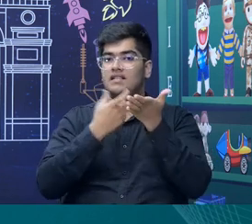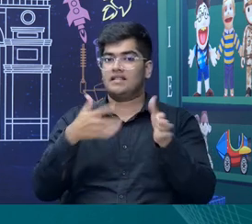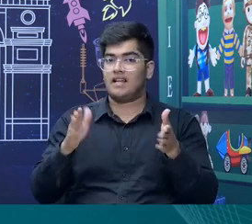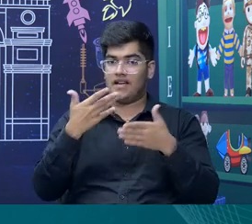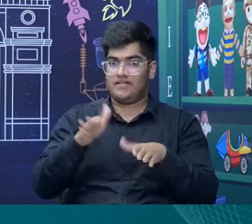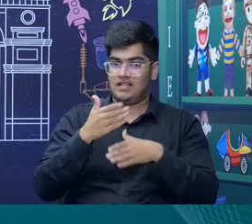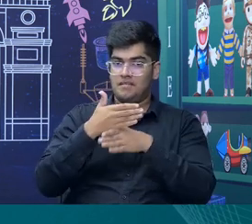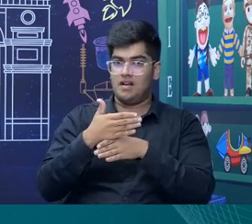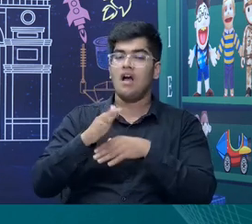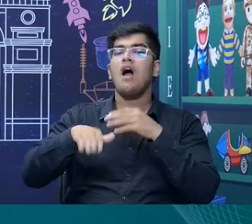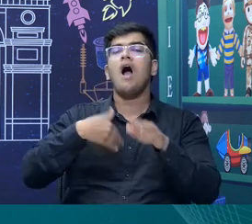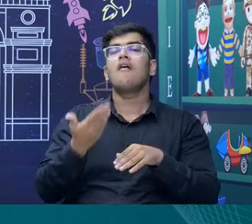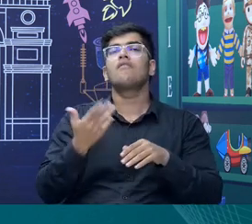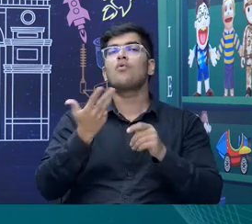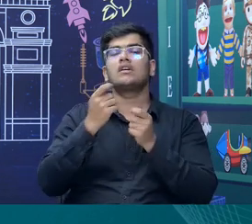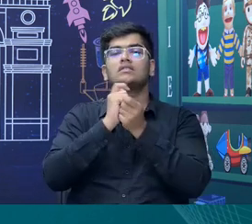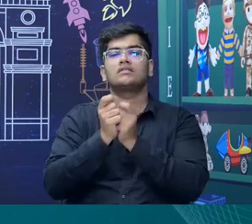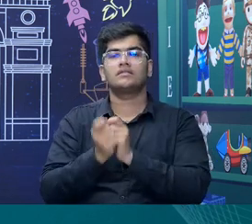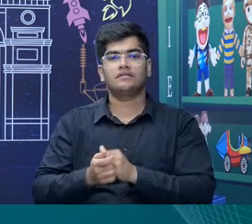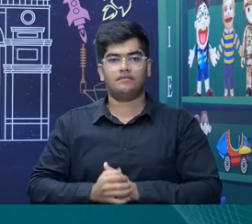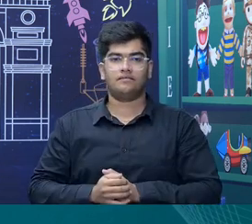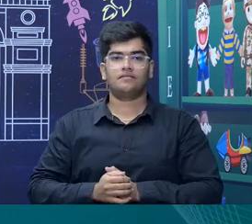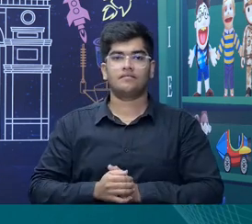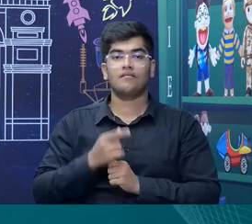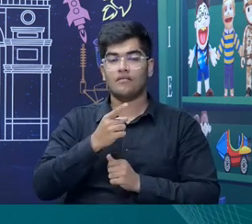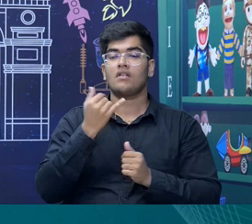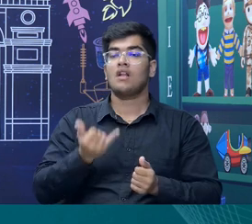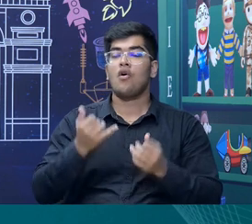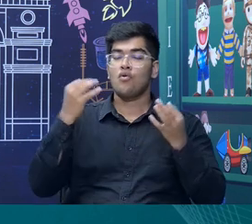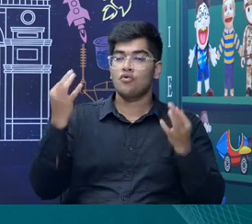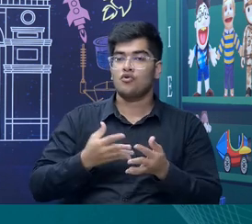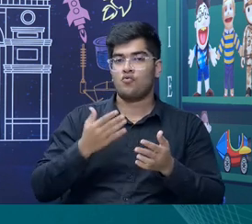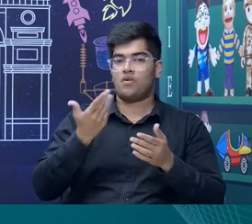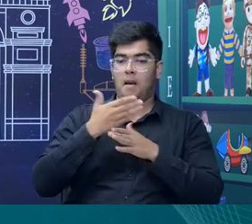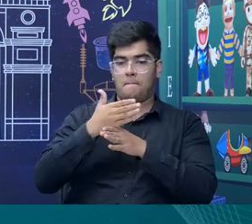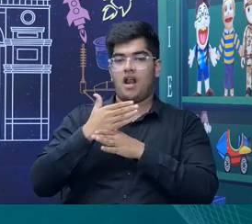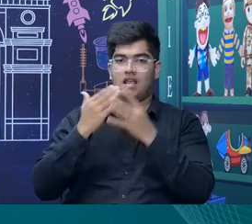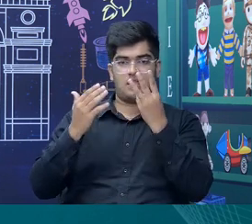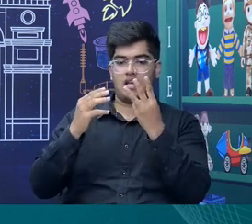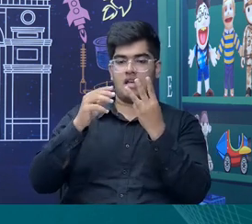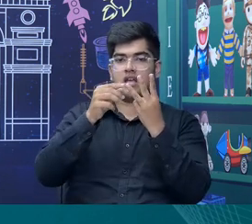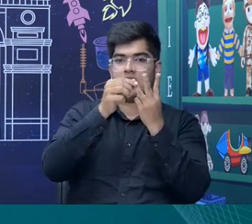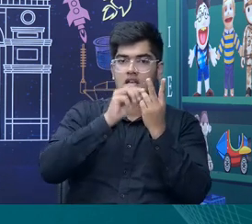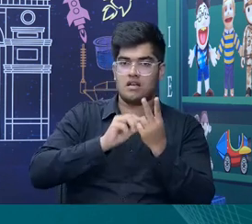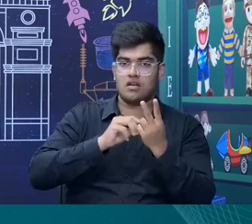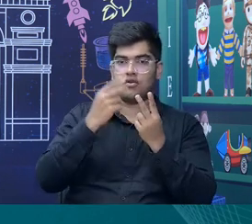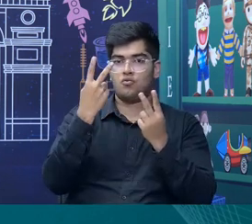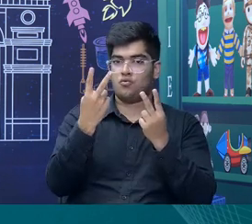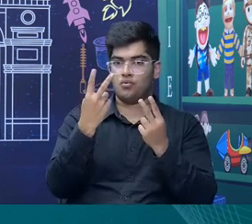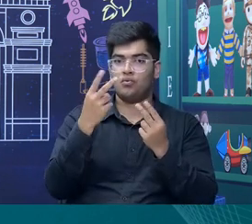partner first is your calculation of new profit sharing ratio and gaining